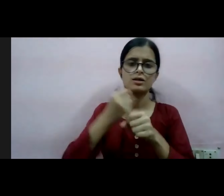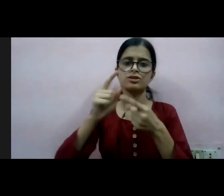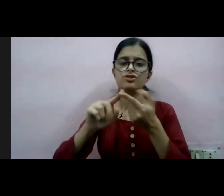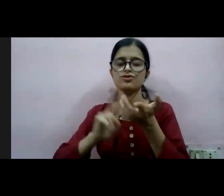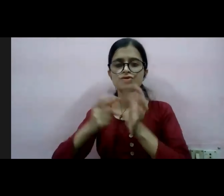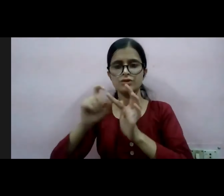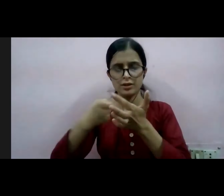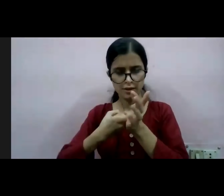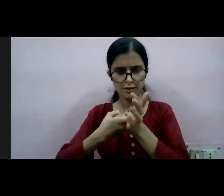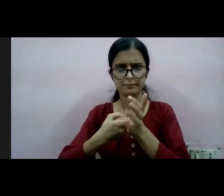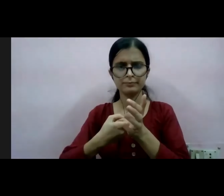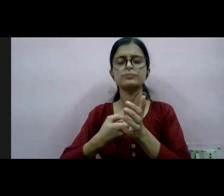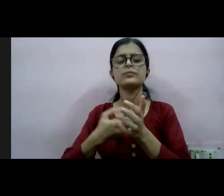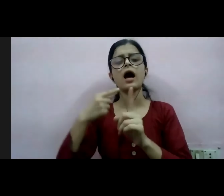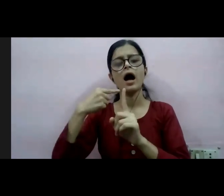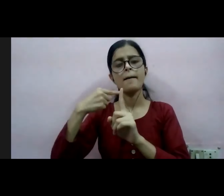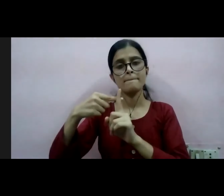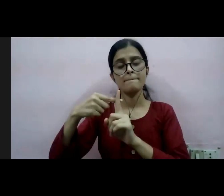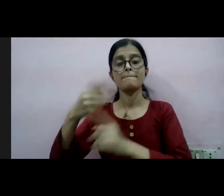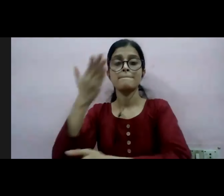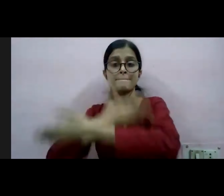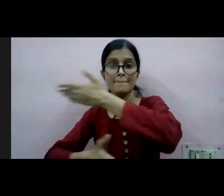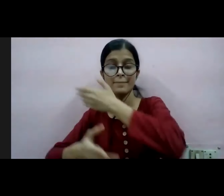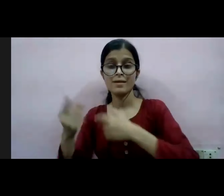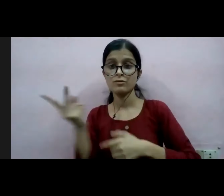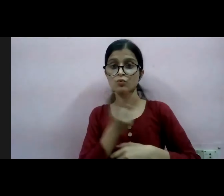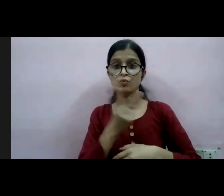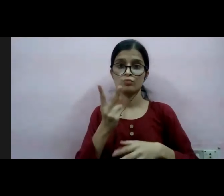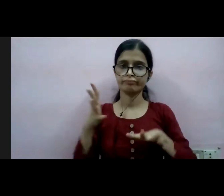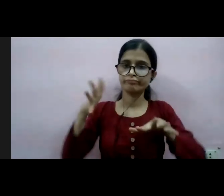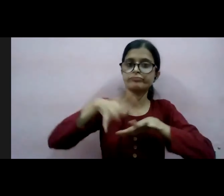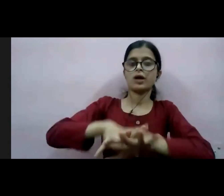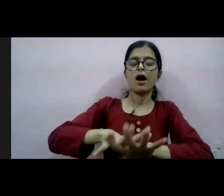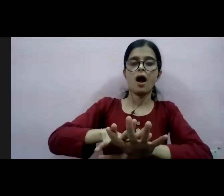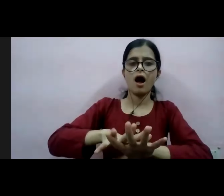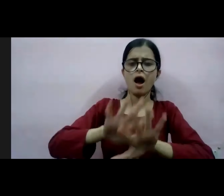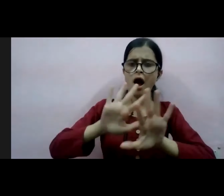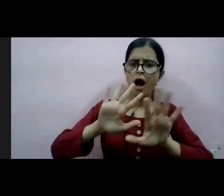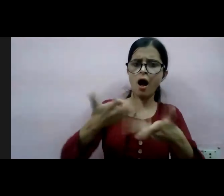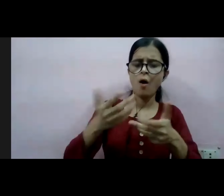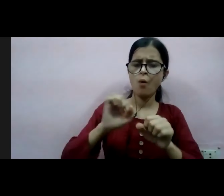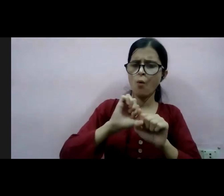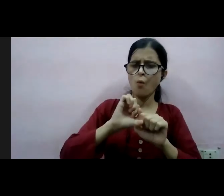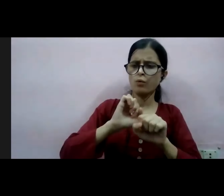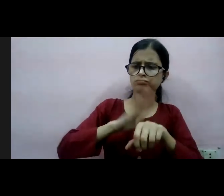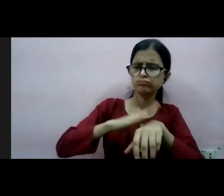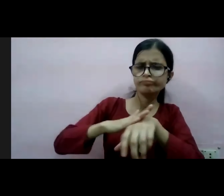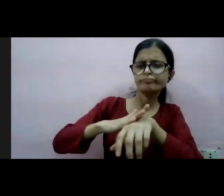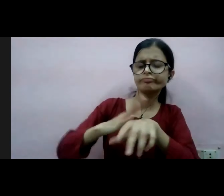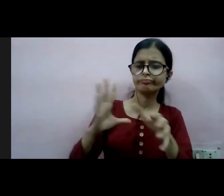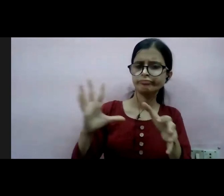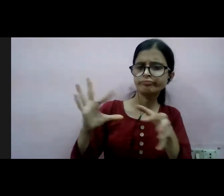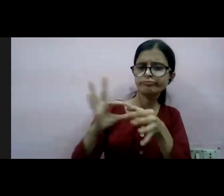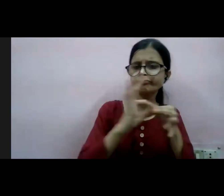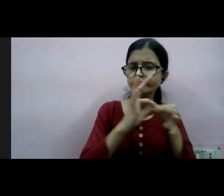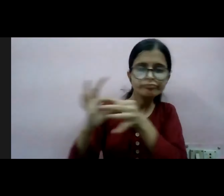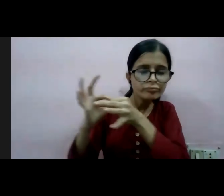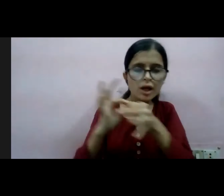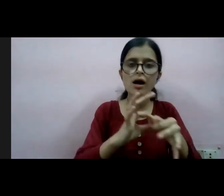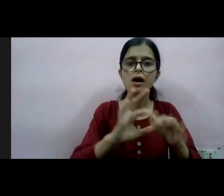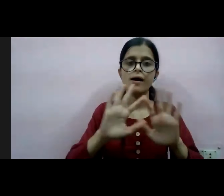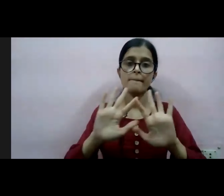overlap with each other to create a kind of experience that creates